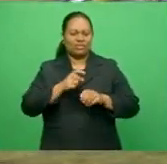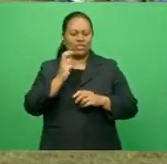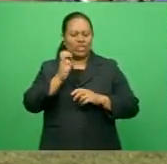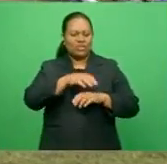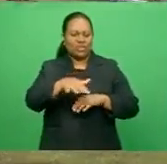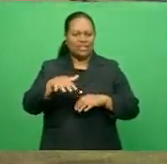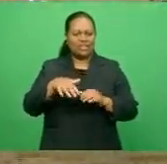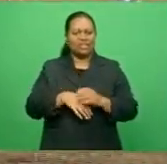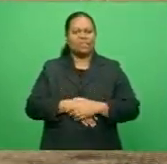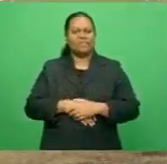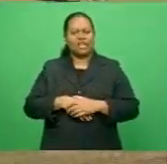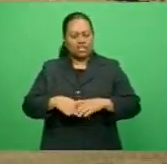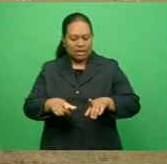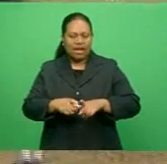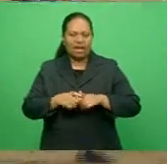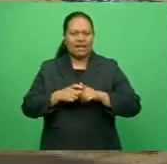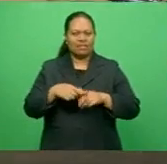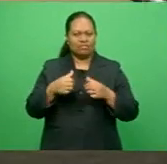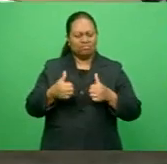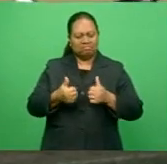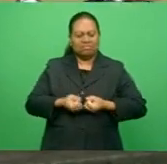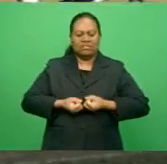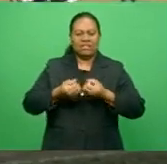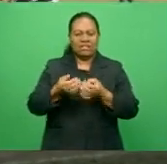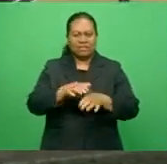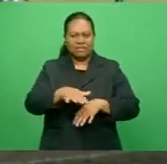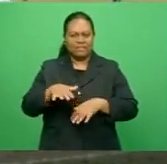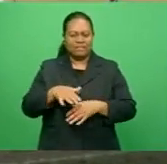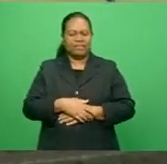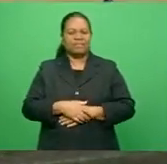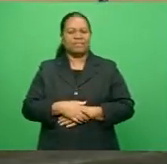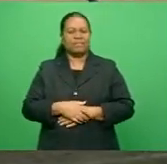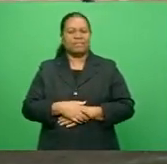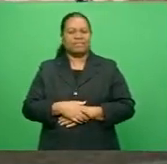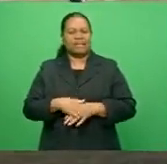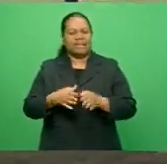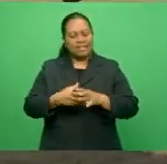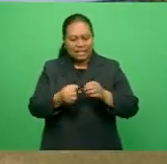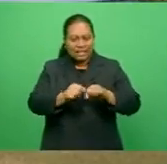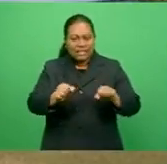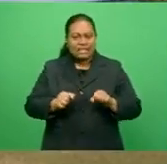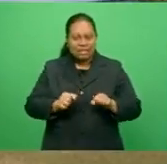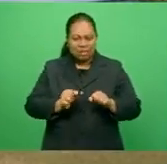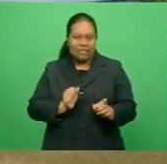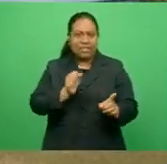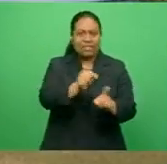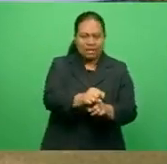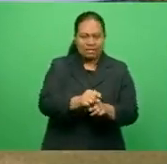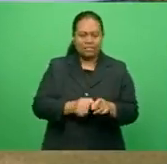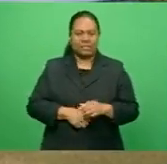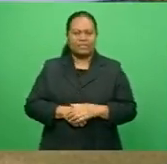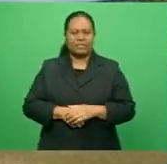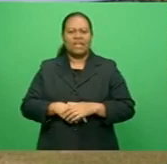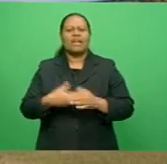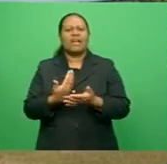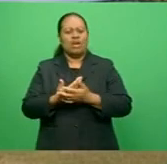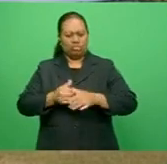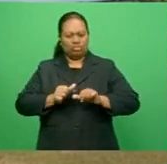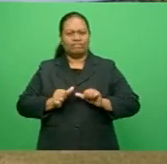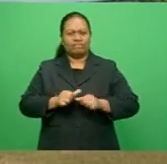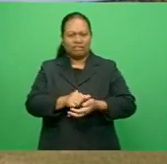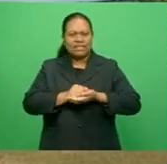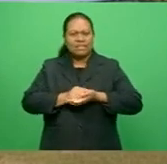hard yards put in during training has paid off. I taught them a lot of system of attack, and then how to contain ball in the